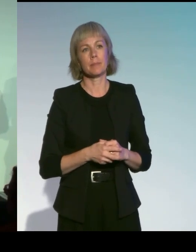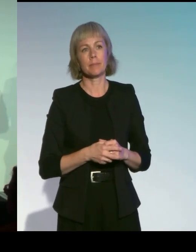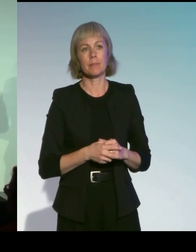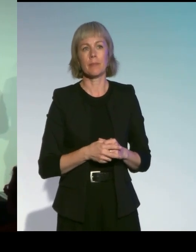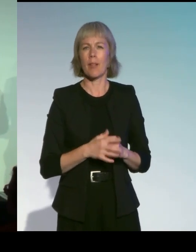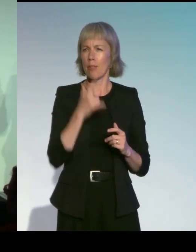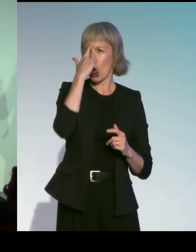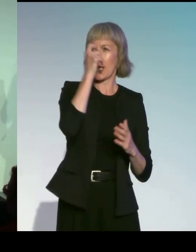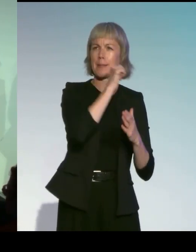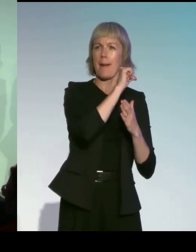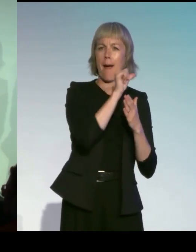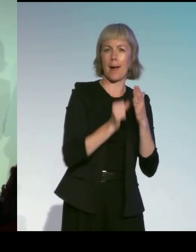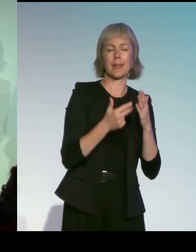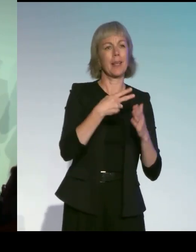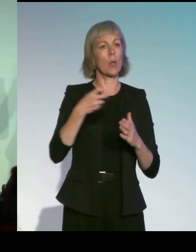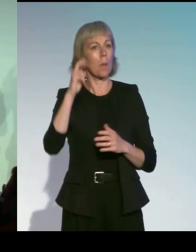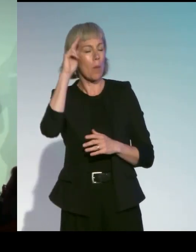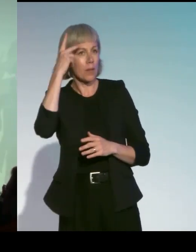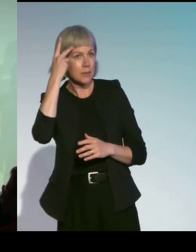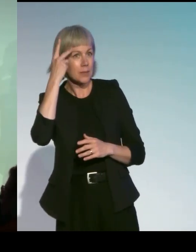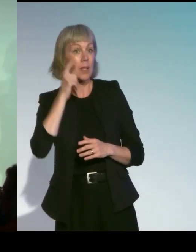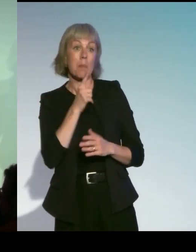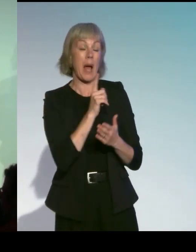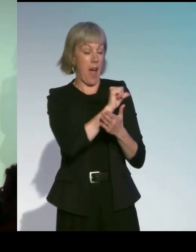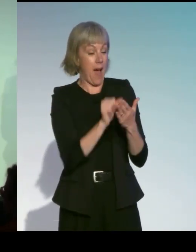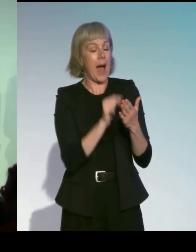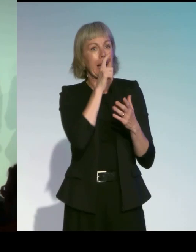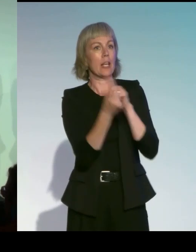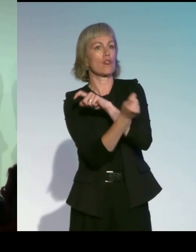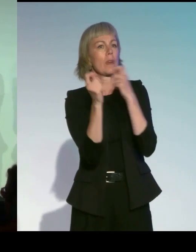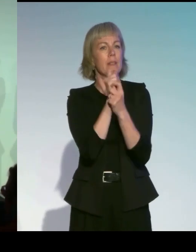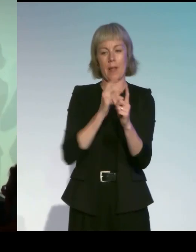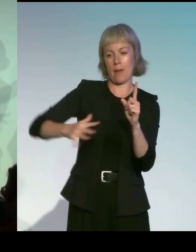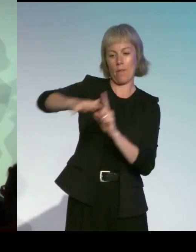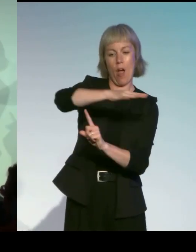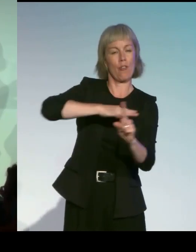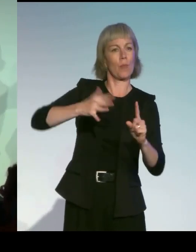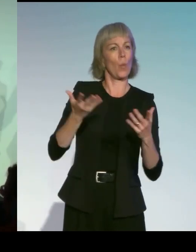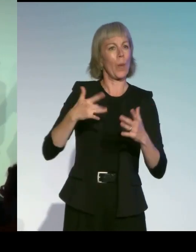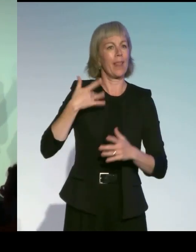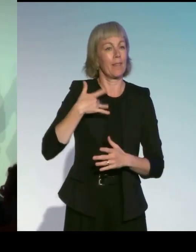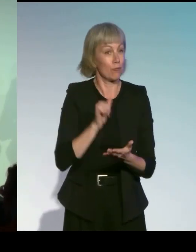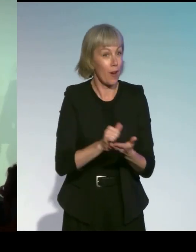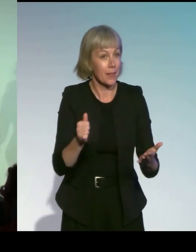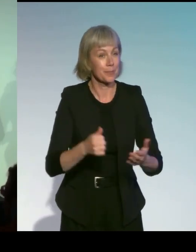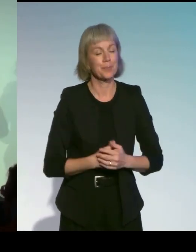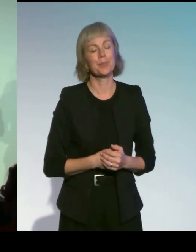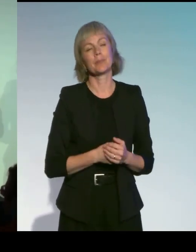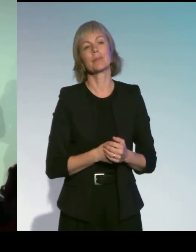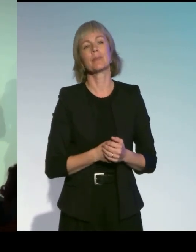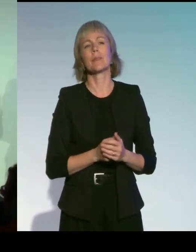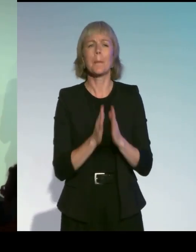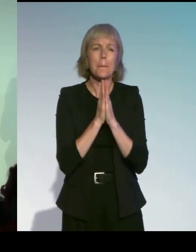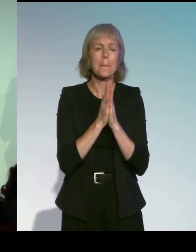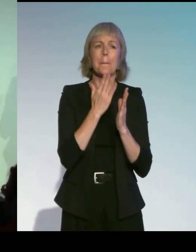conceptualisation of art as politics, but actually art as a medium to transform the environments that we live in, right, which is what it's all about. But I beg of